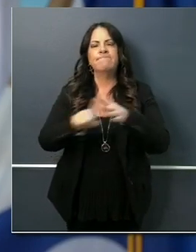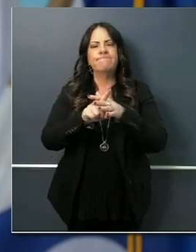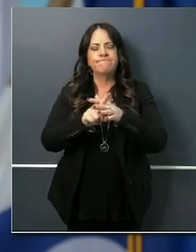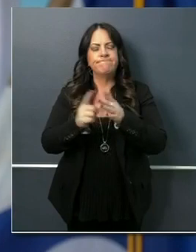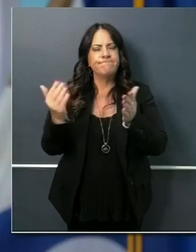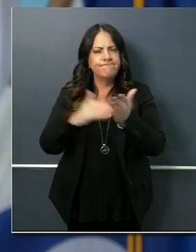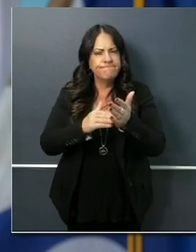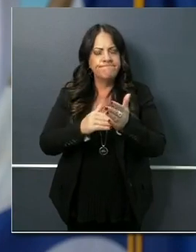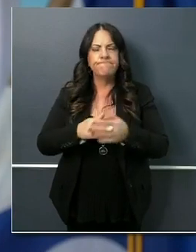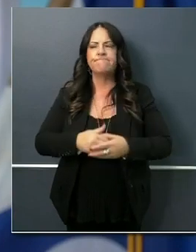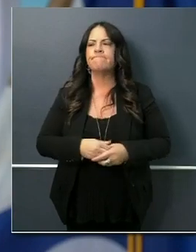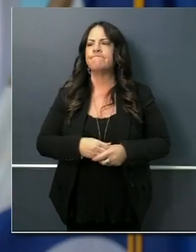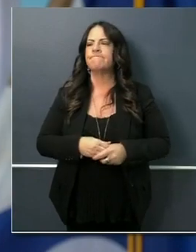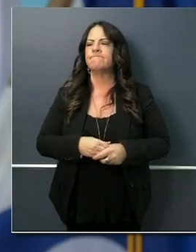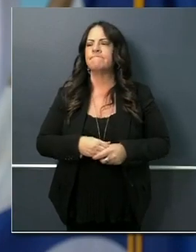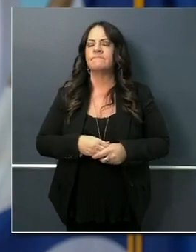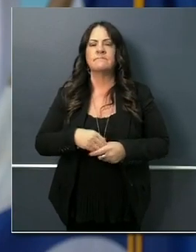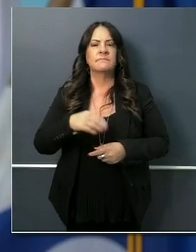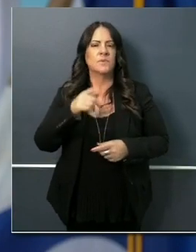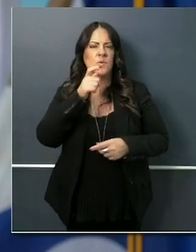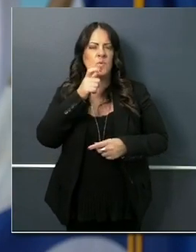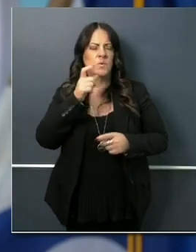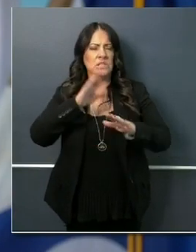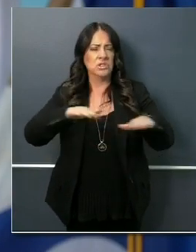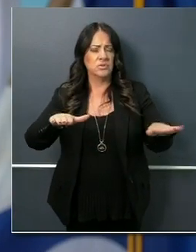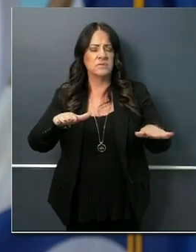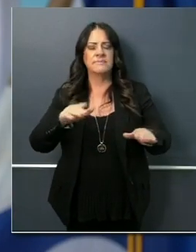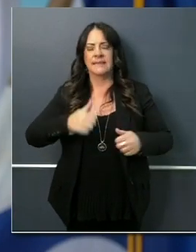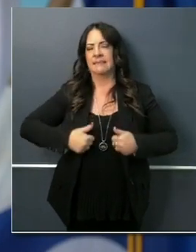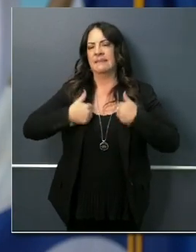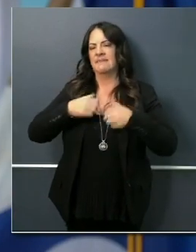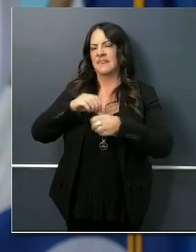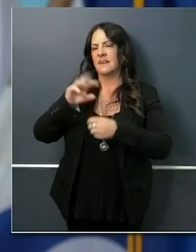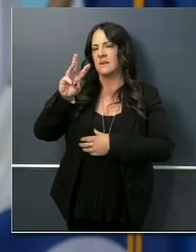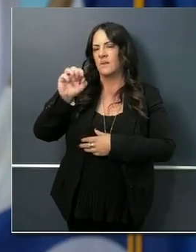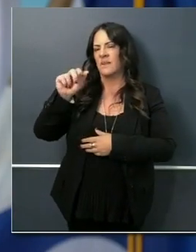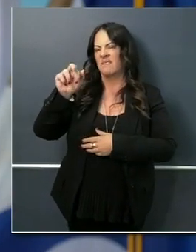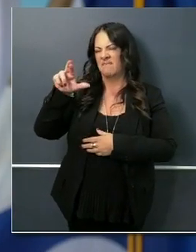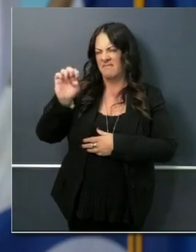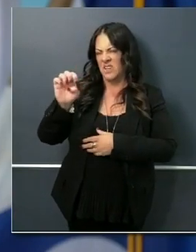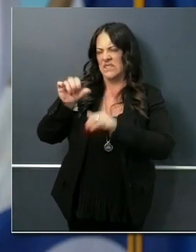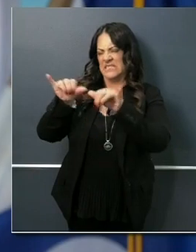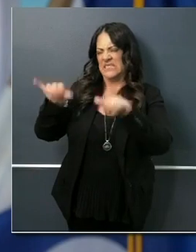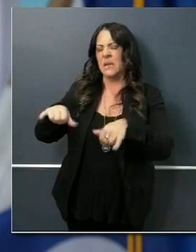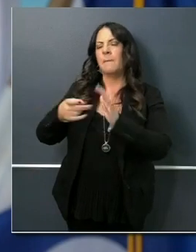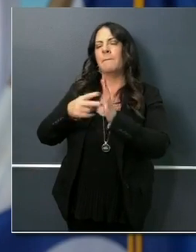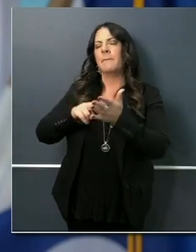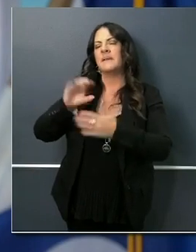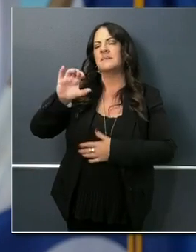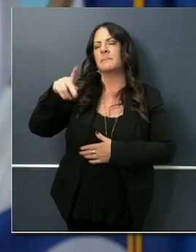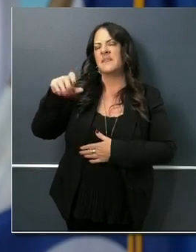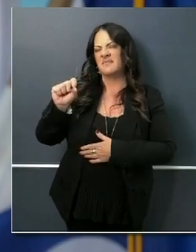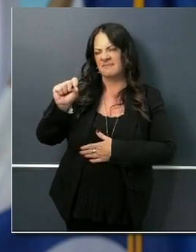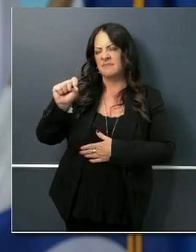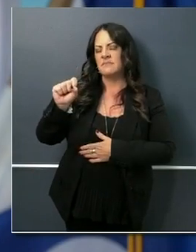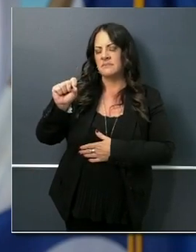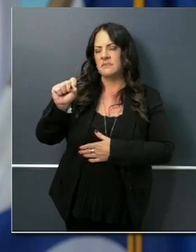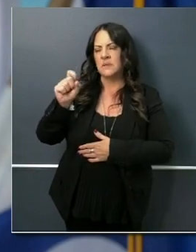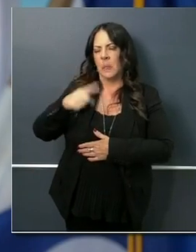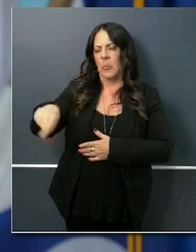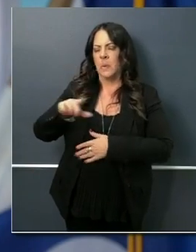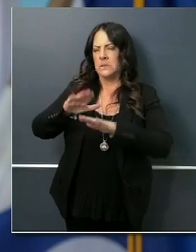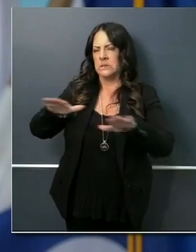children, particularly children in our welfare system, particularly children that are, quote unquote, at risk, remains